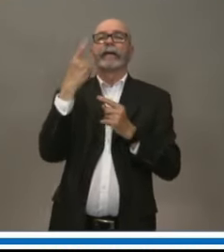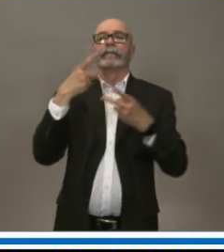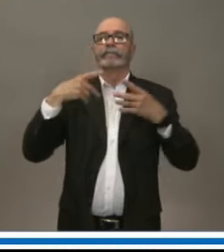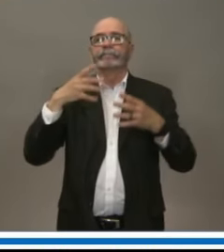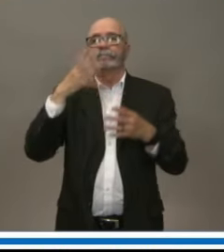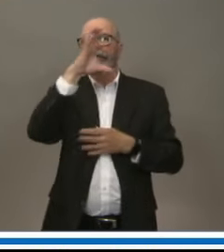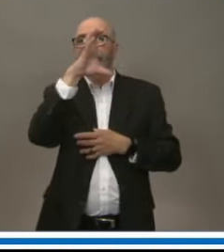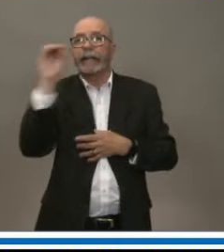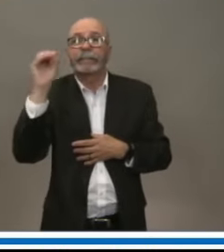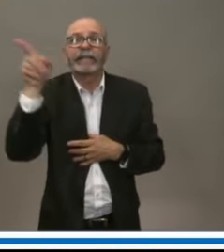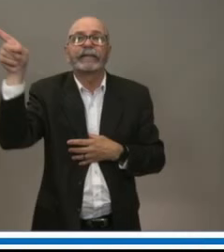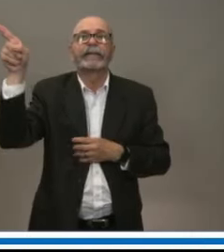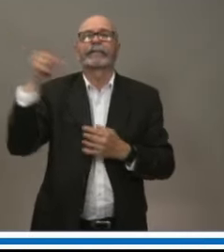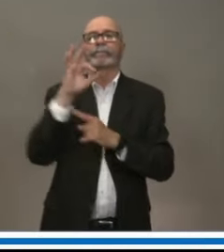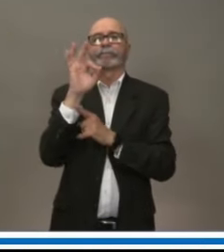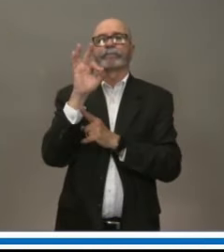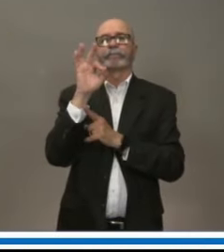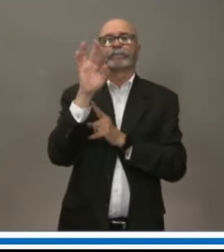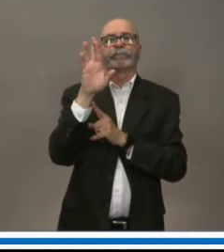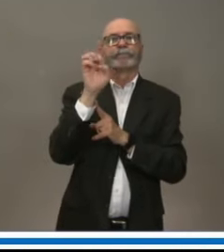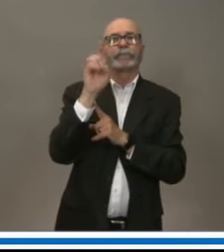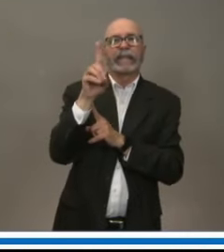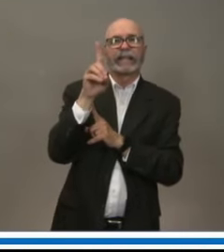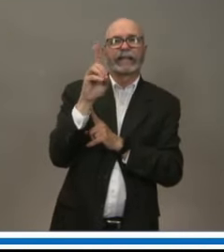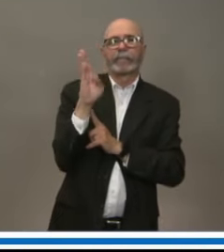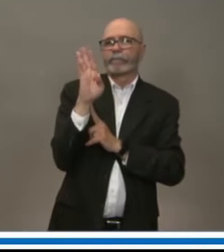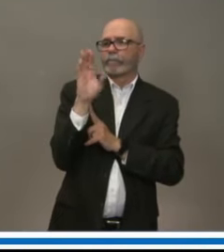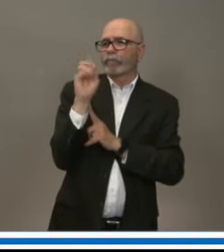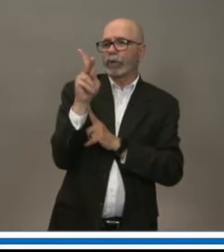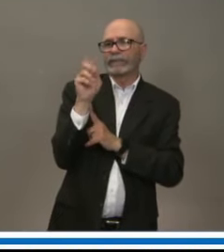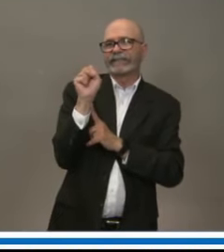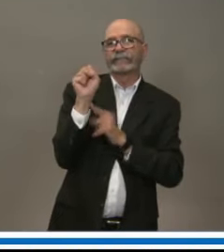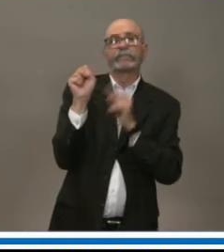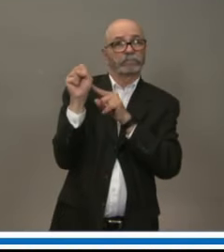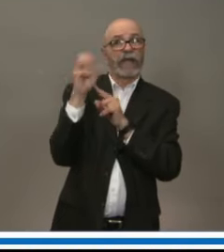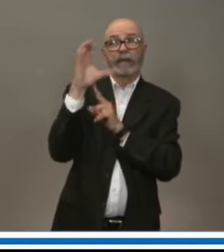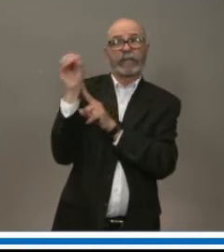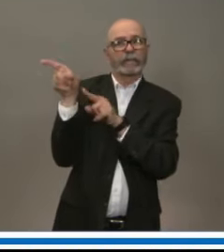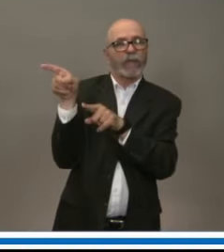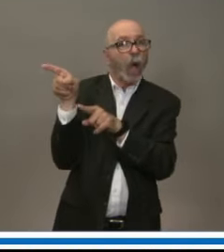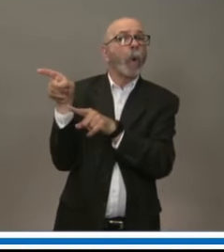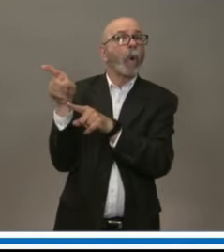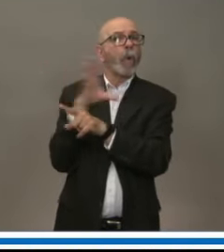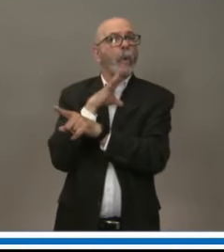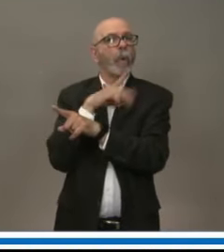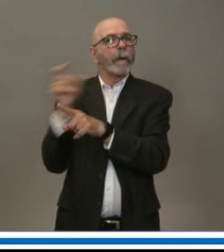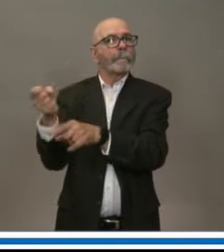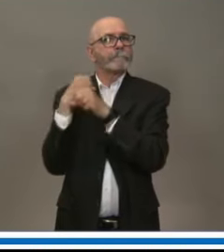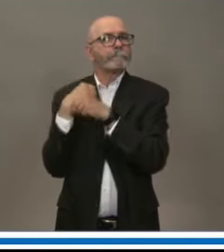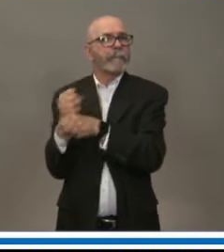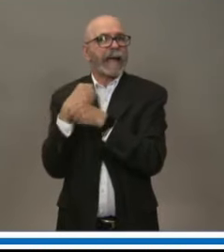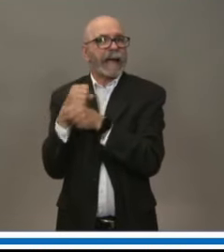that. I had a call last night with our Atlantic premiers looking at where is the possibility of more production and supply